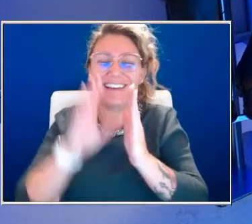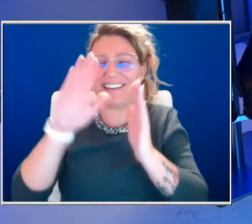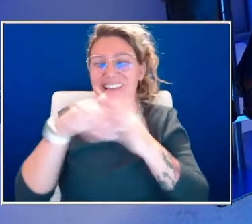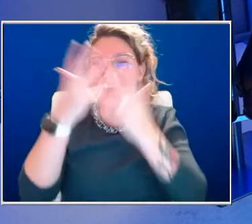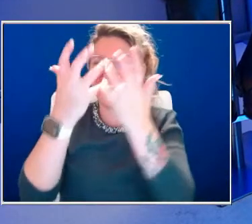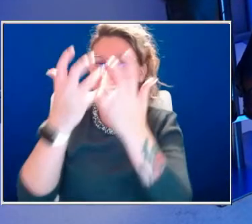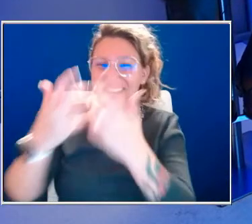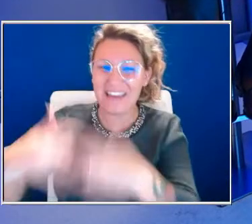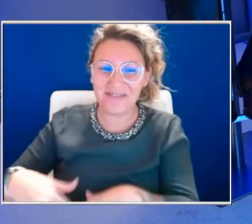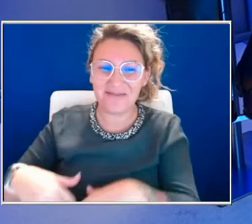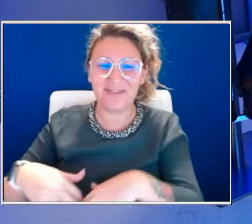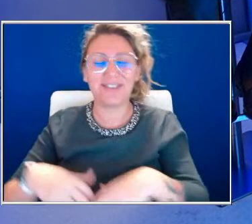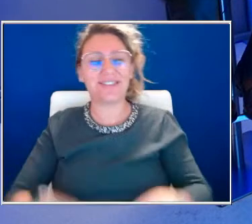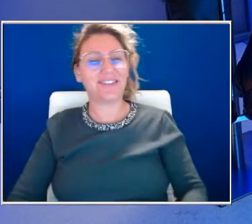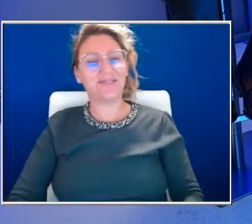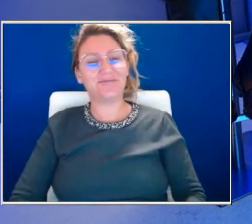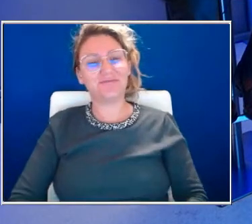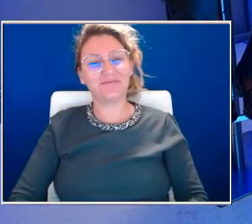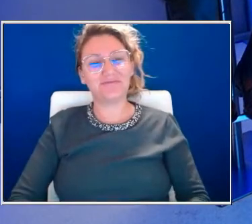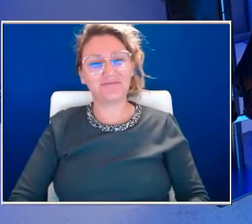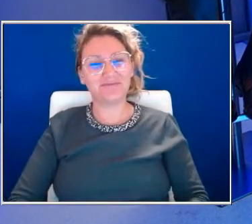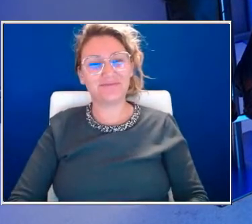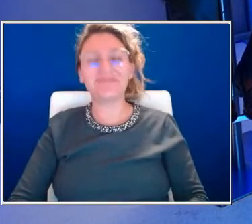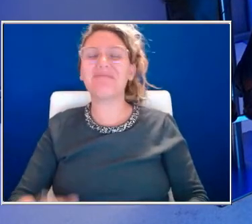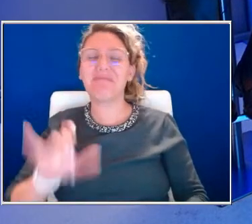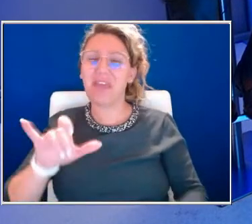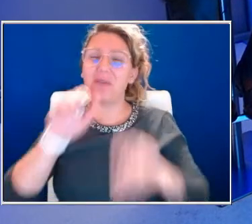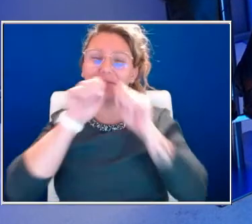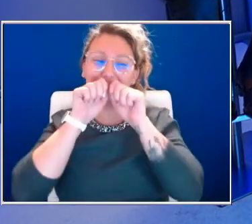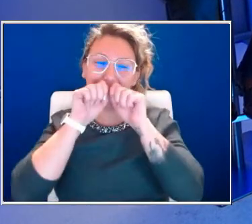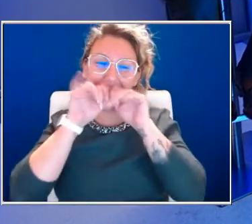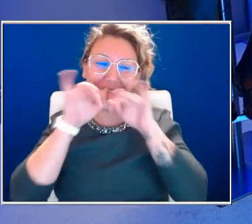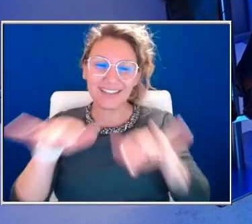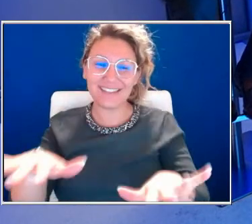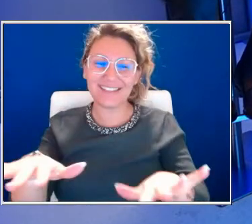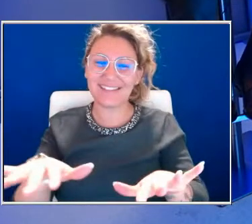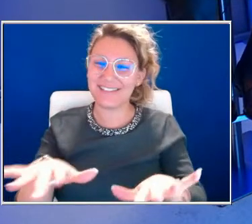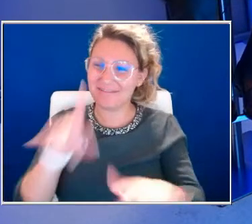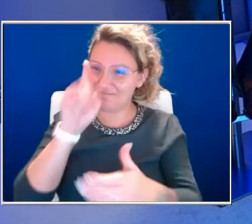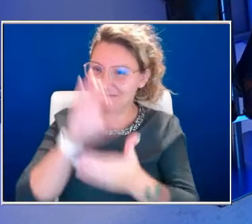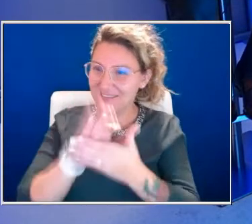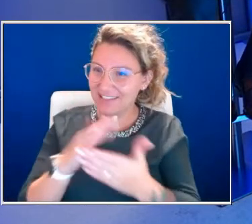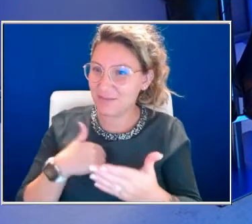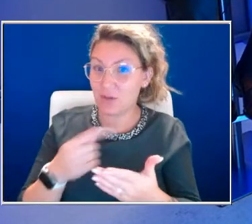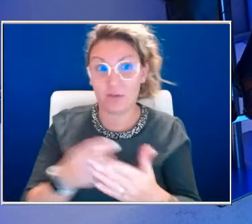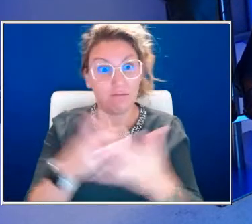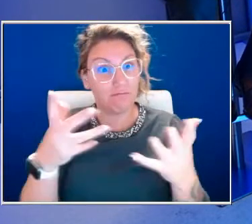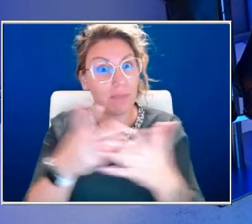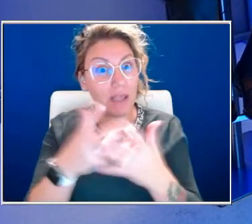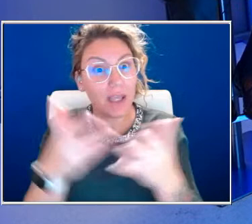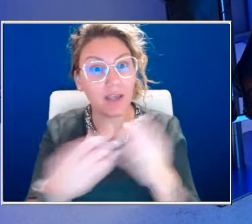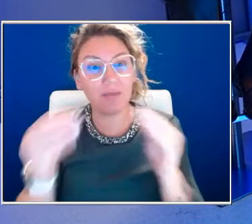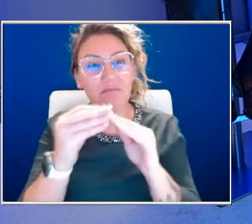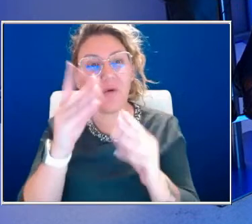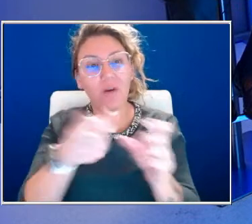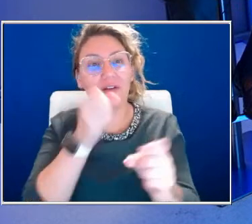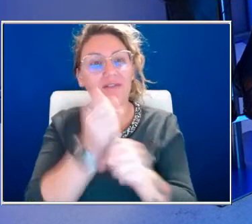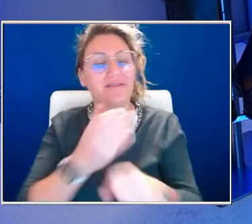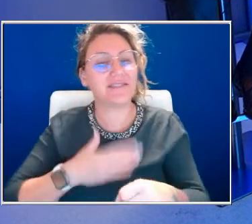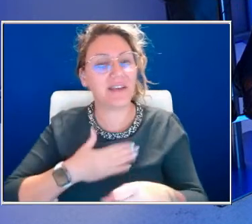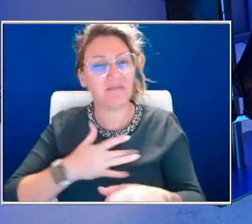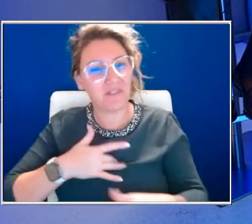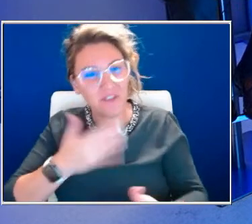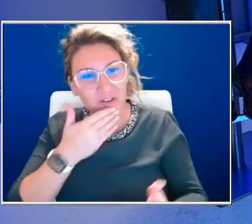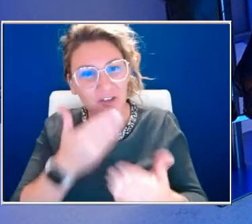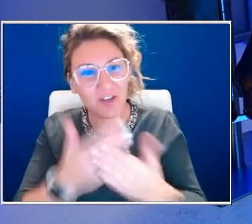And it was a blessing, believe me. Well, you've got many, many more years, and we're glad that you're feeling good and you've got those varicose